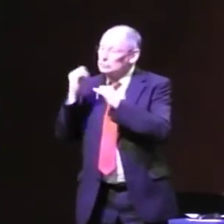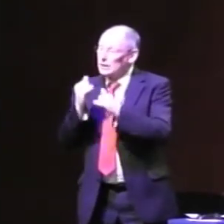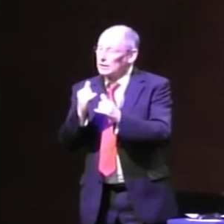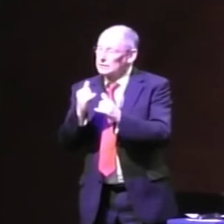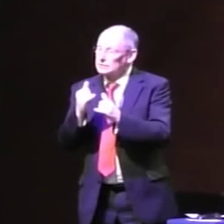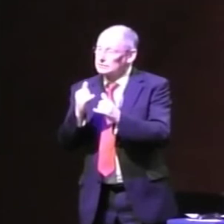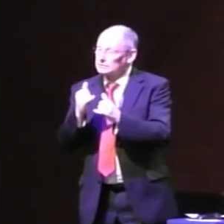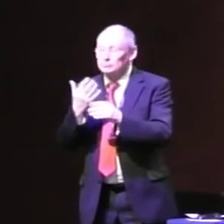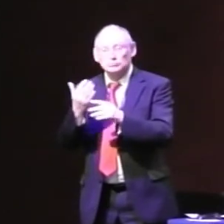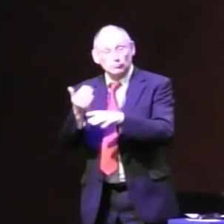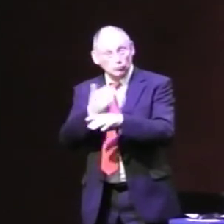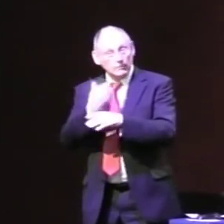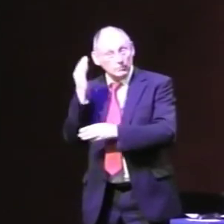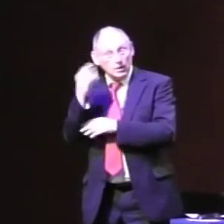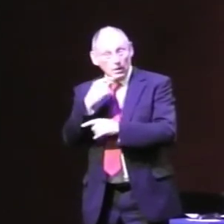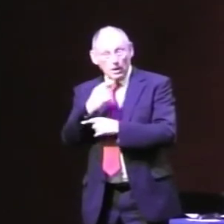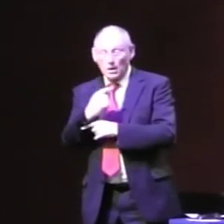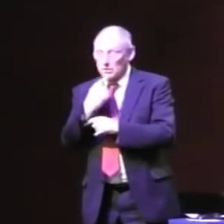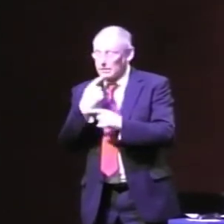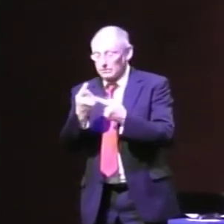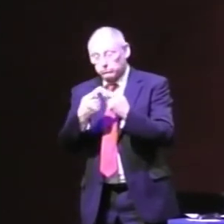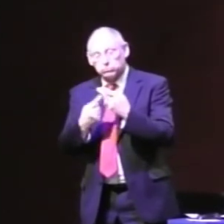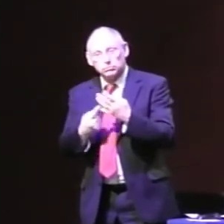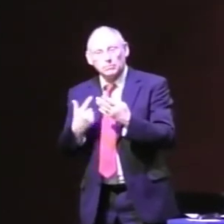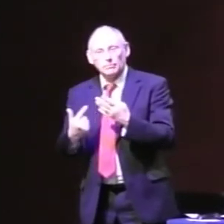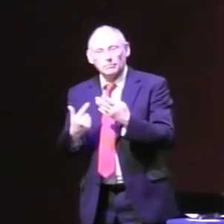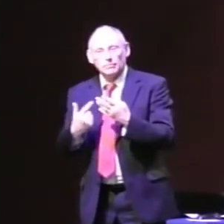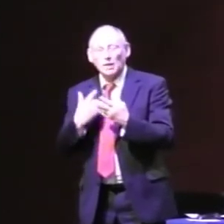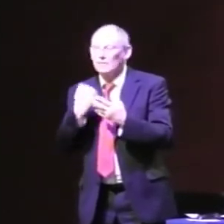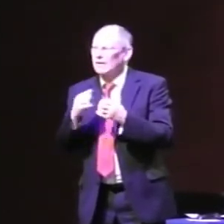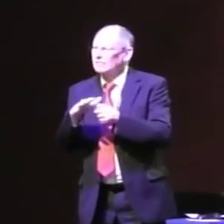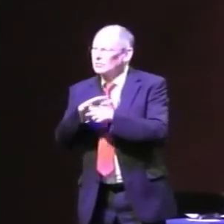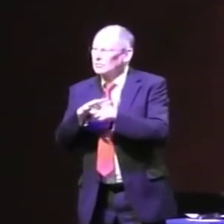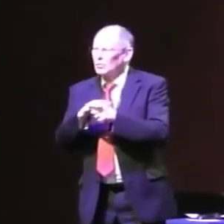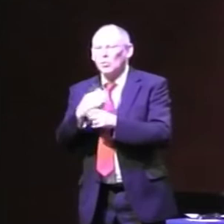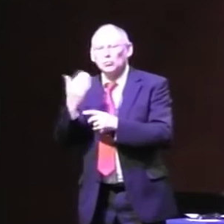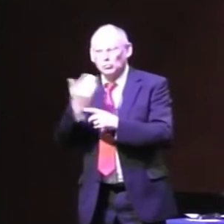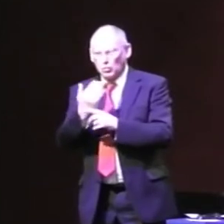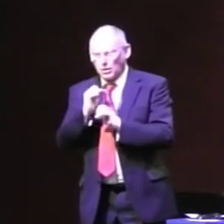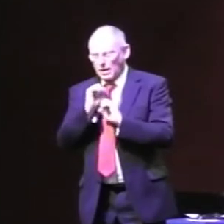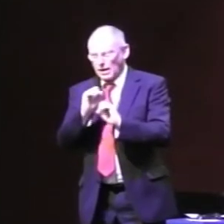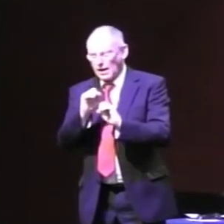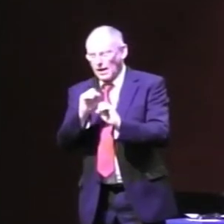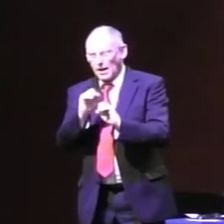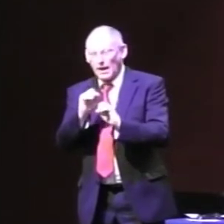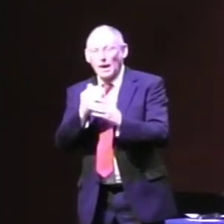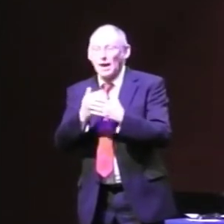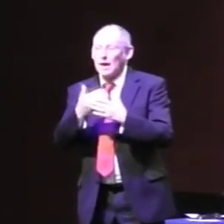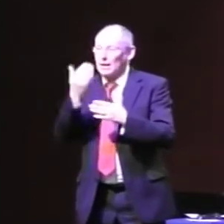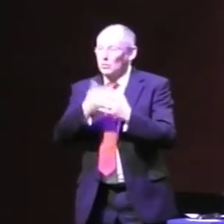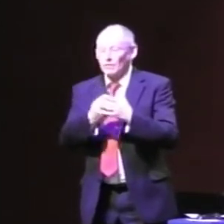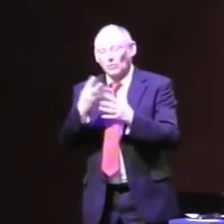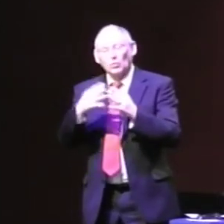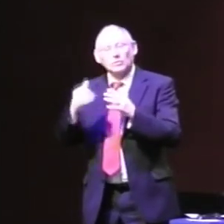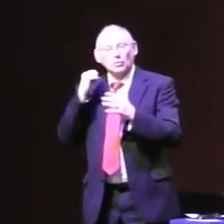previous speakers highlighted a lot of this as well, if you have a scenario where a school has had holes drilled in a wall 4 weeks